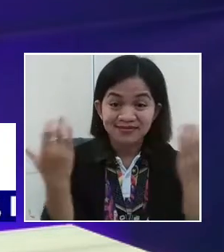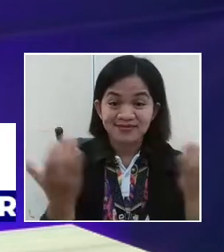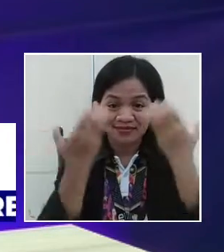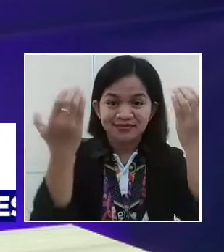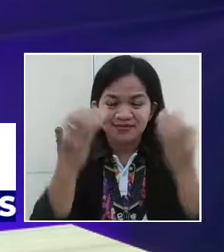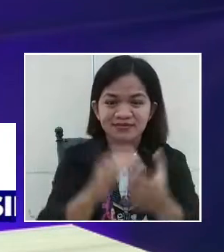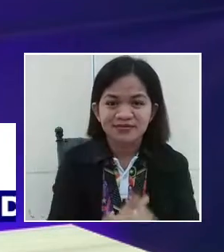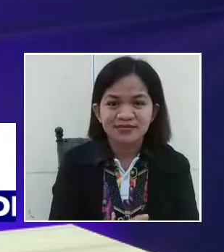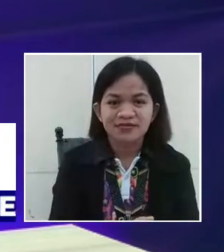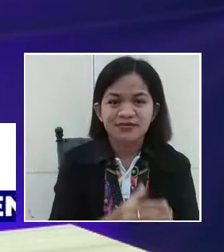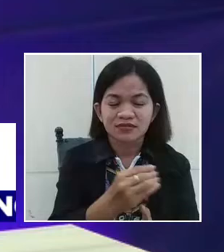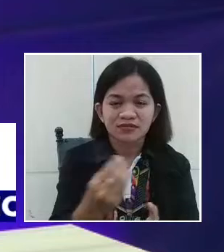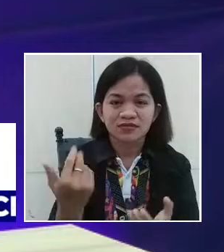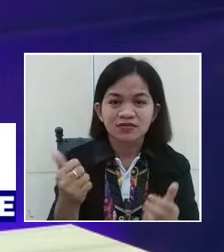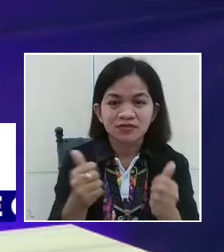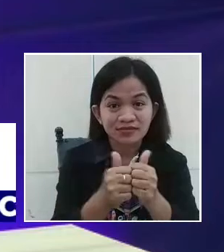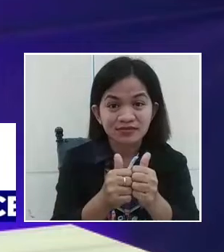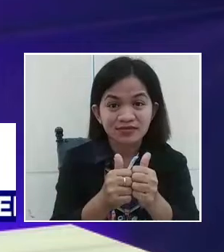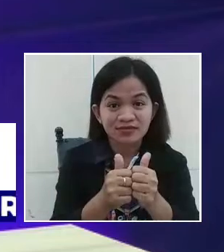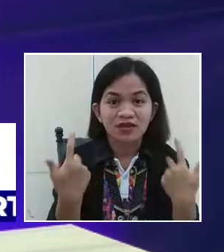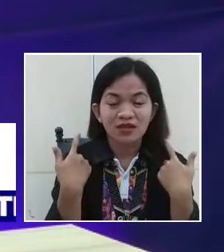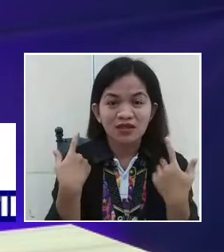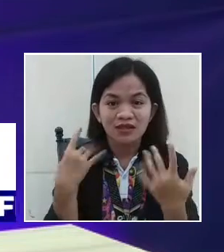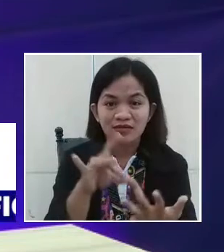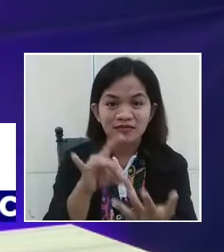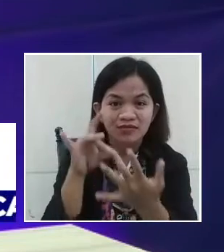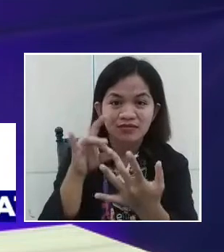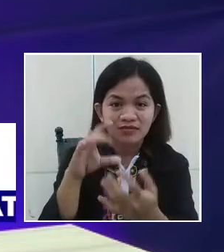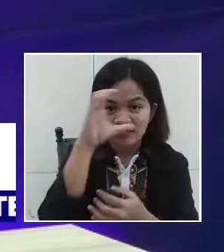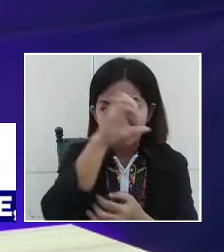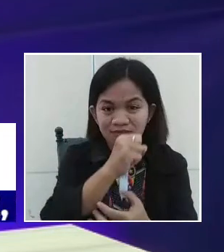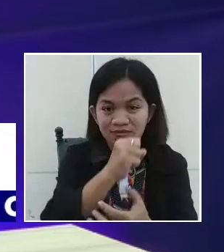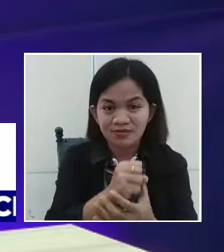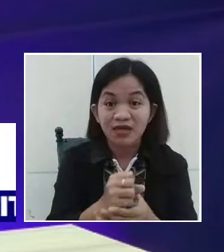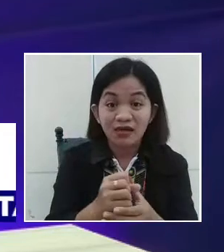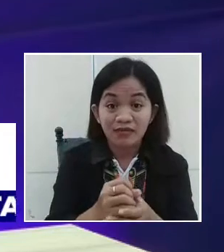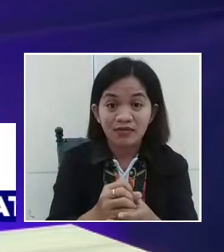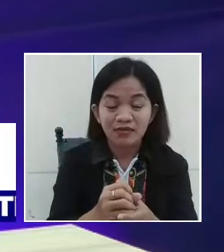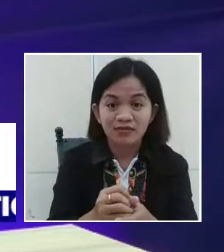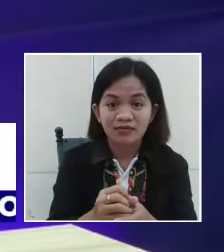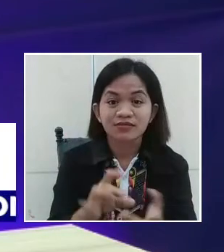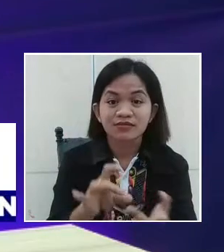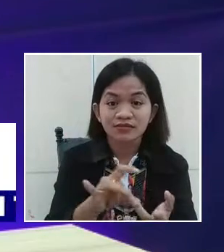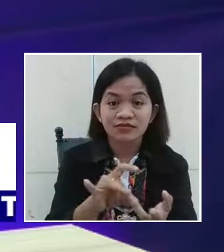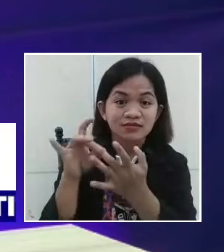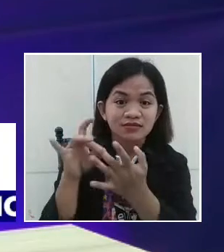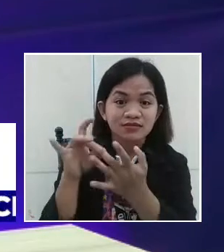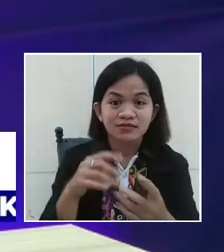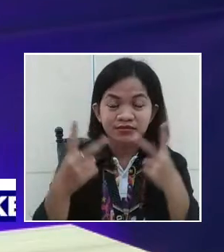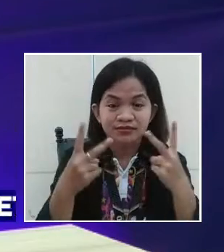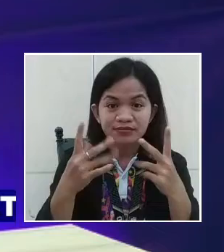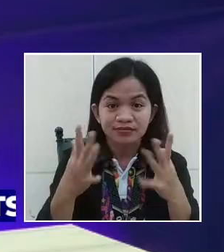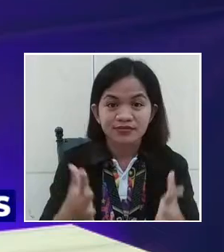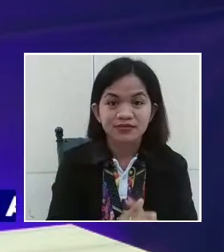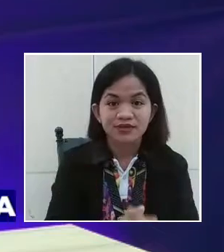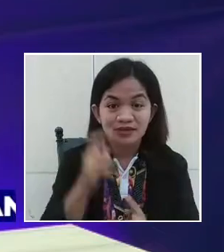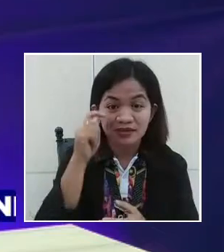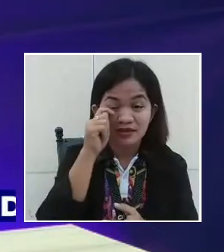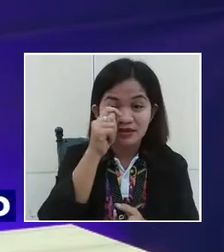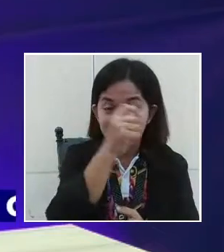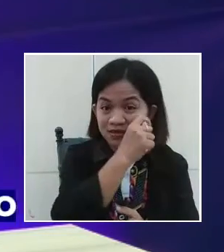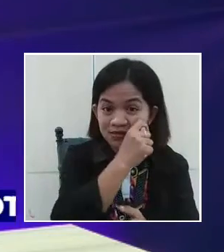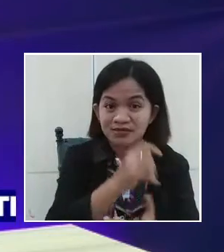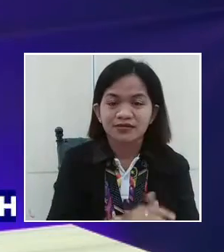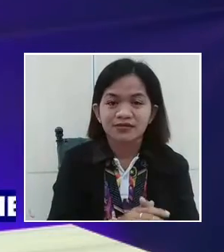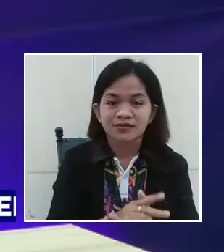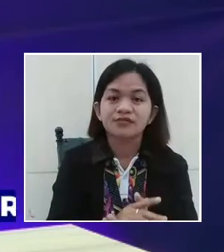with that, we have our special guest po this today sa ating program. We have Sir Teddy Cahill, the Social